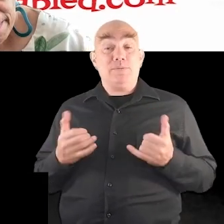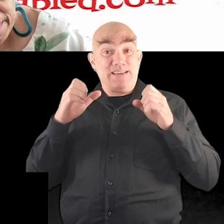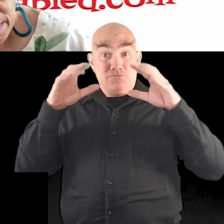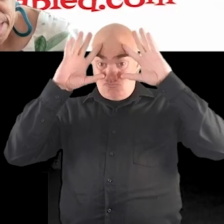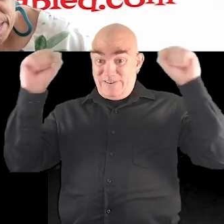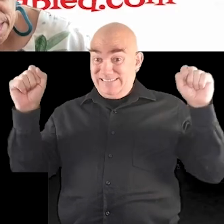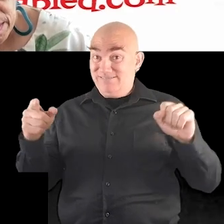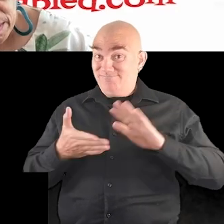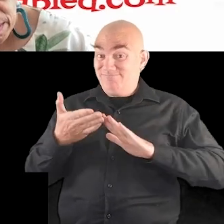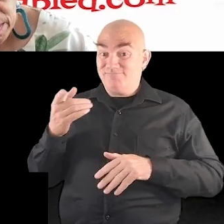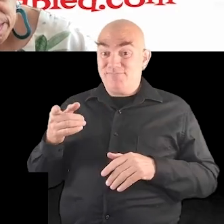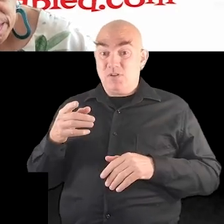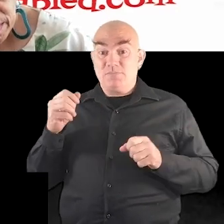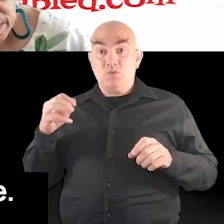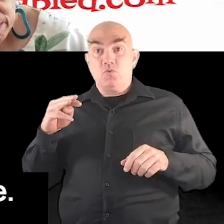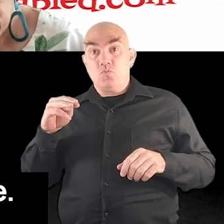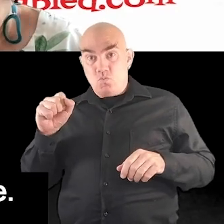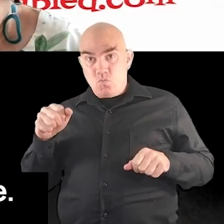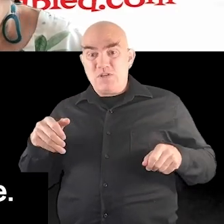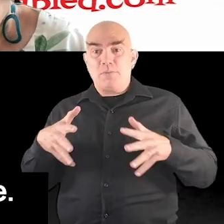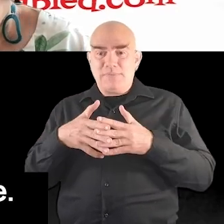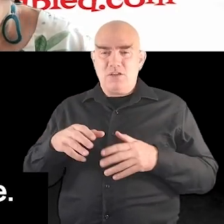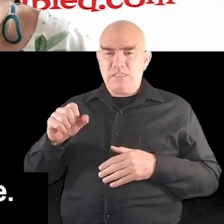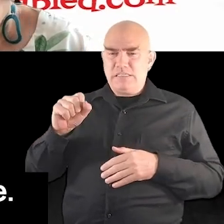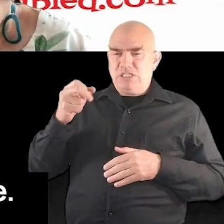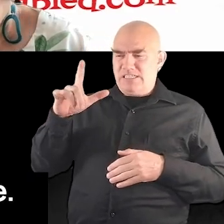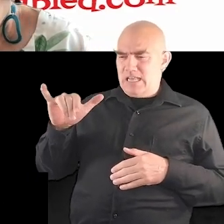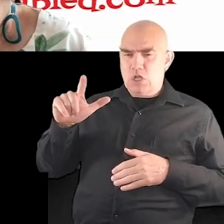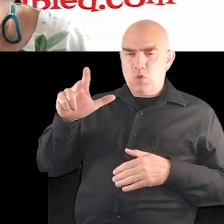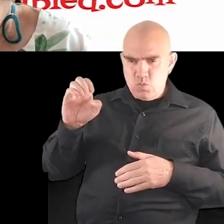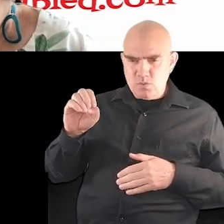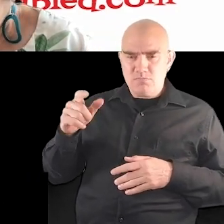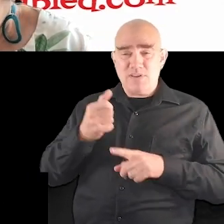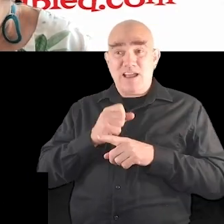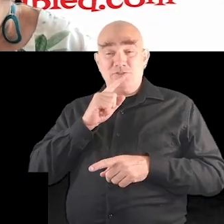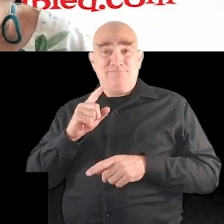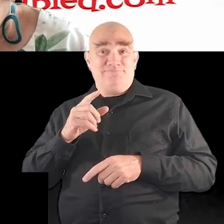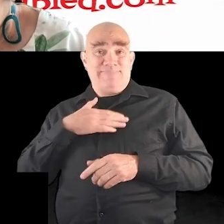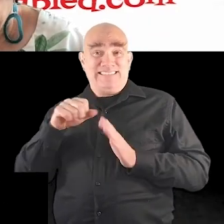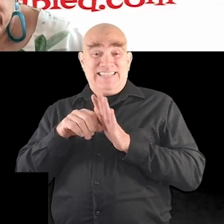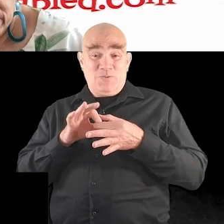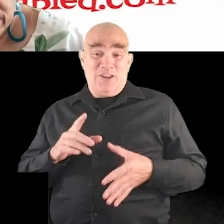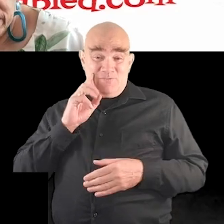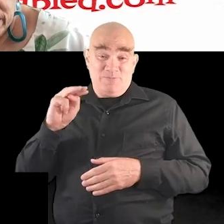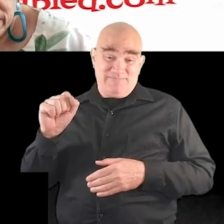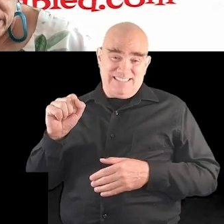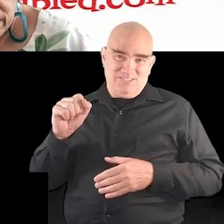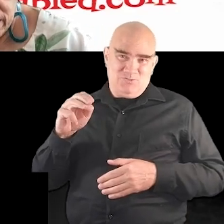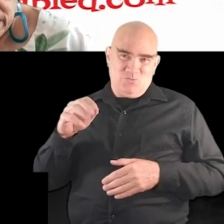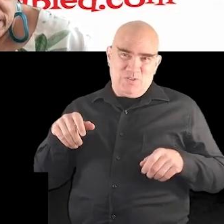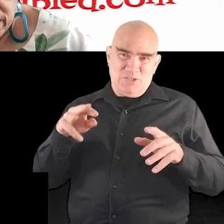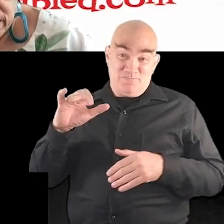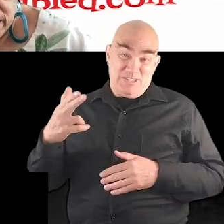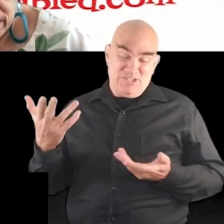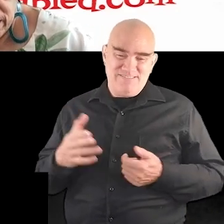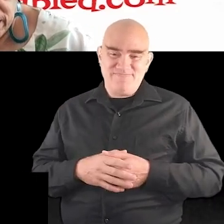have a current amazing president of Miss Wheelchair America, Shelley Luce. Shelley Luce is actually my state coordinator for